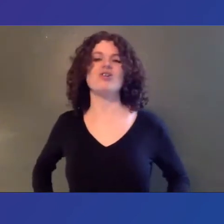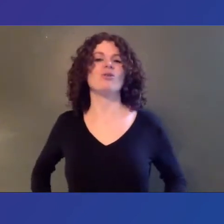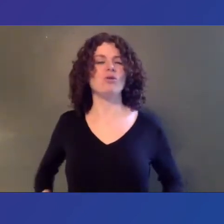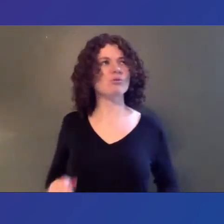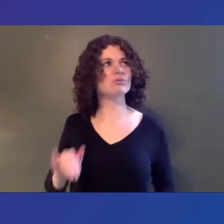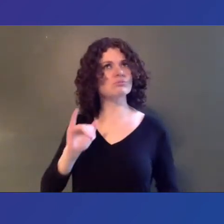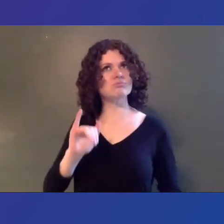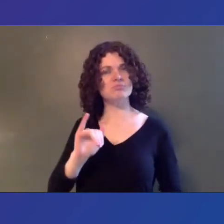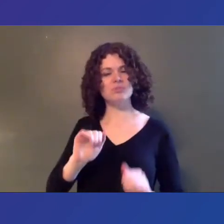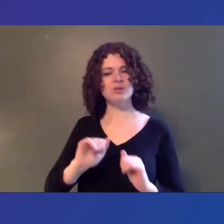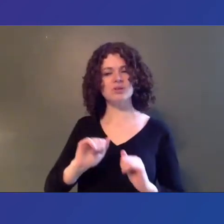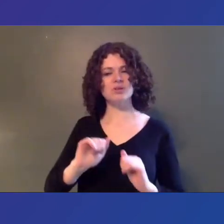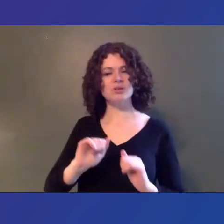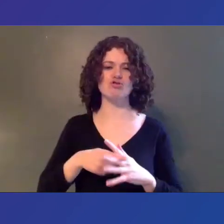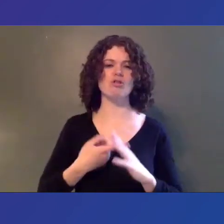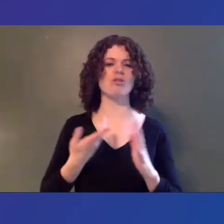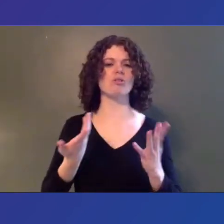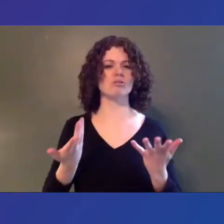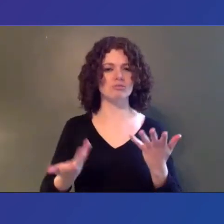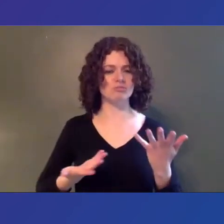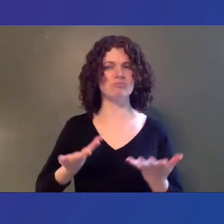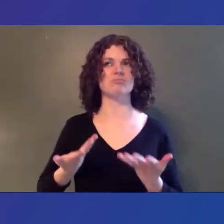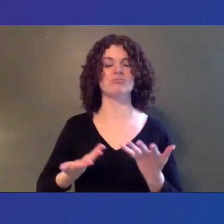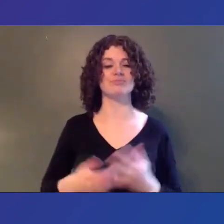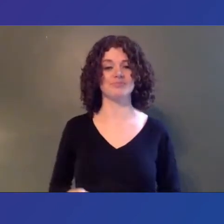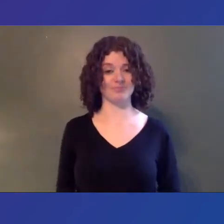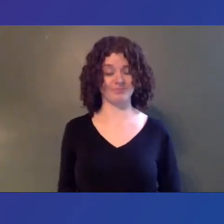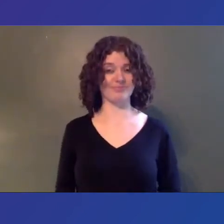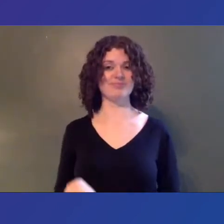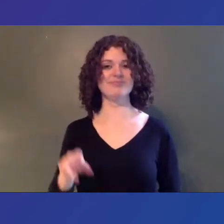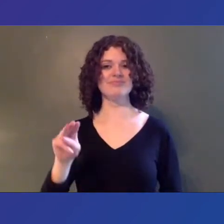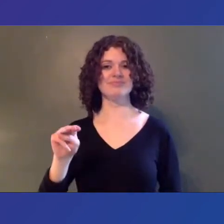okay. Mm-hmm. Maxine, here, to add on to what